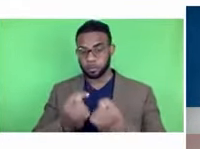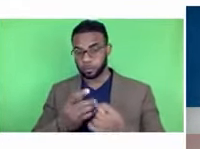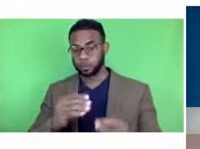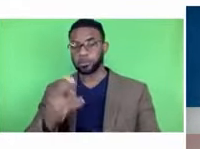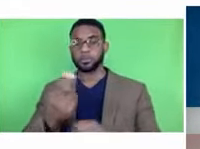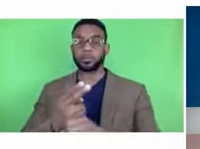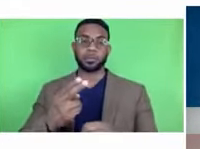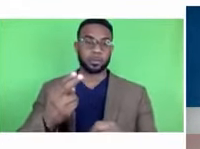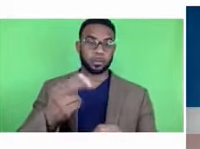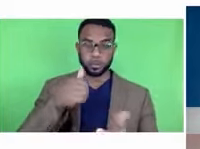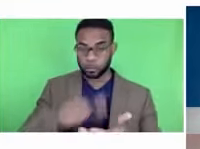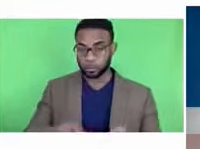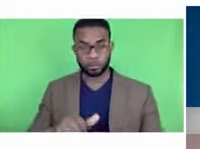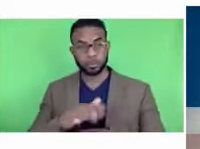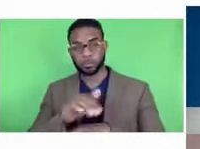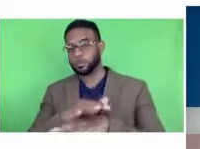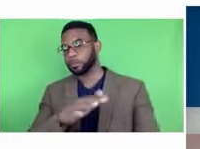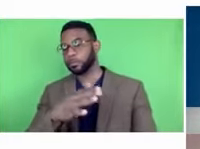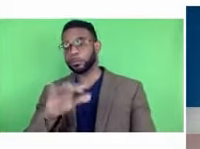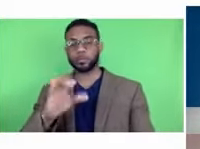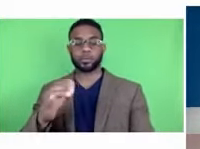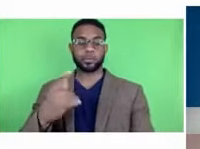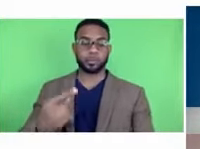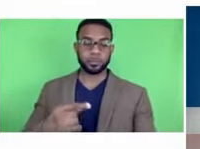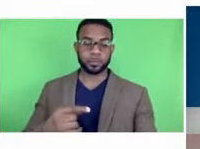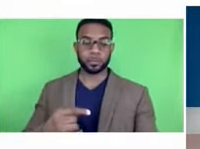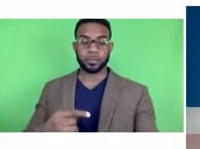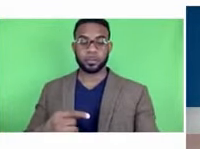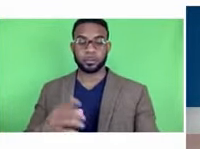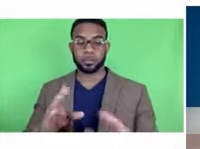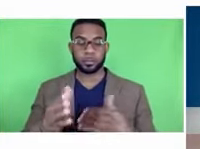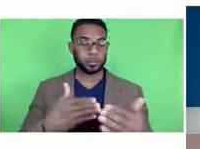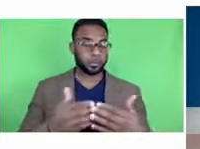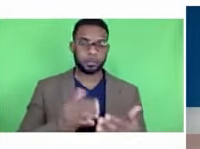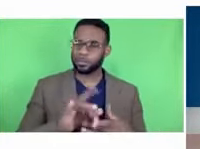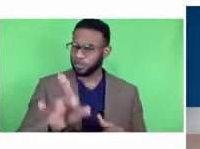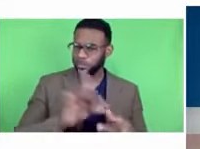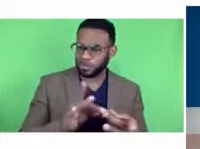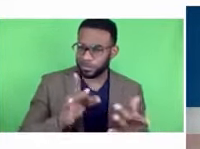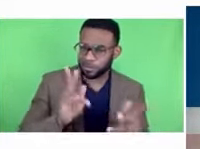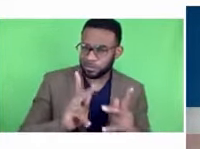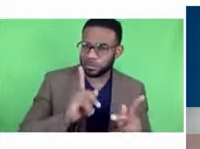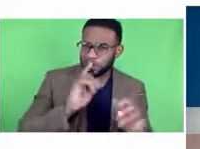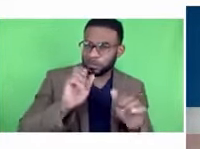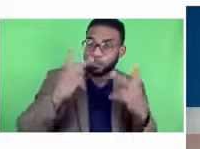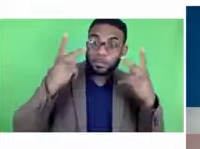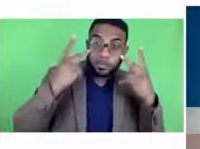newsletters and group conversations, meetings, whatever. And like you said, people being able to see,